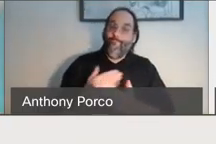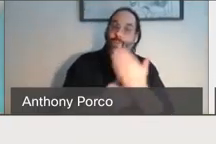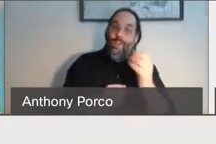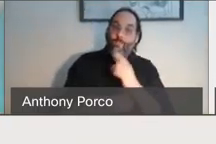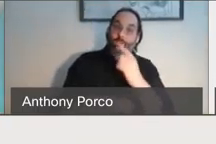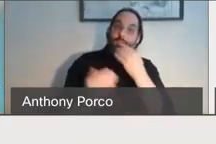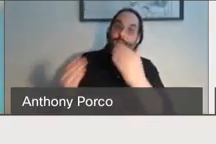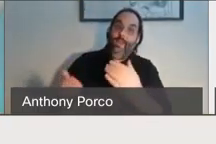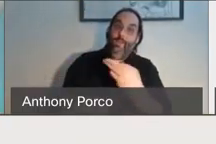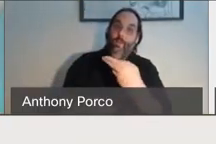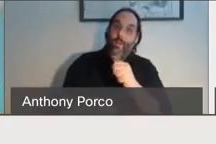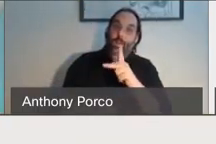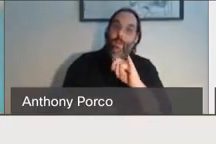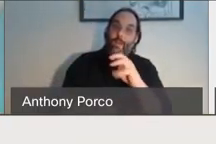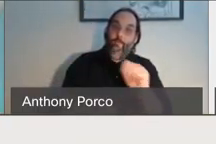Thanks, Akima.